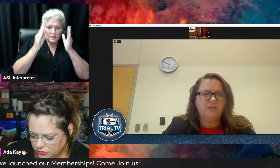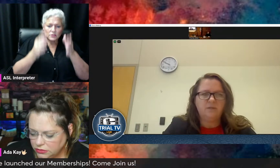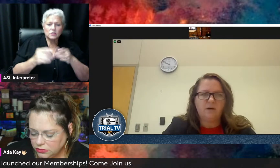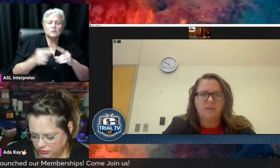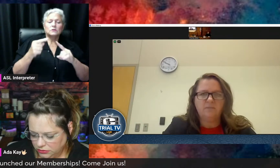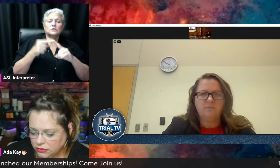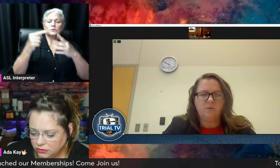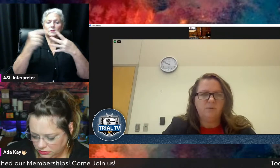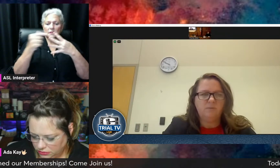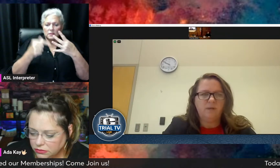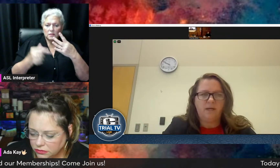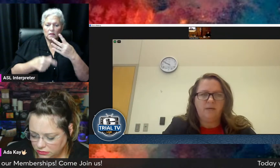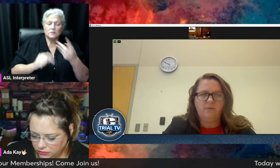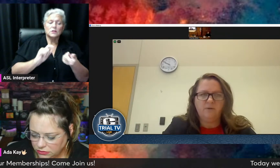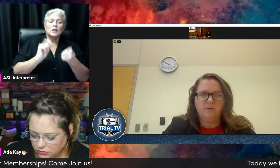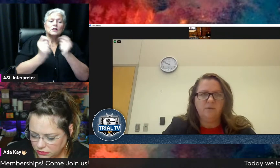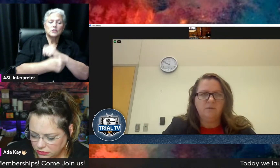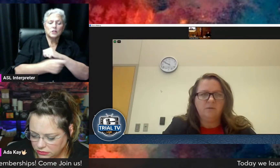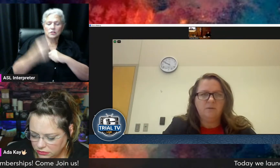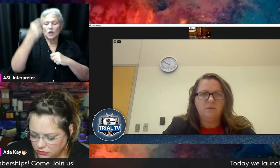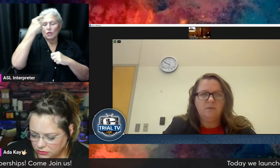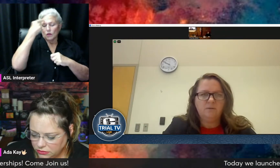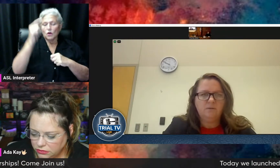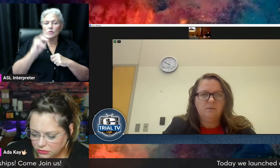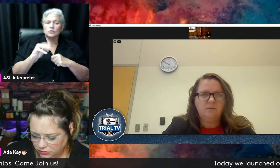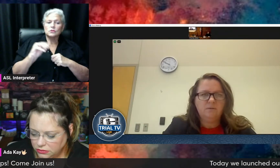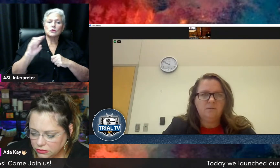details, changes in thoughts, mood, behavior.